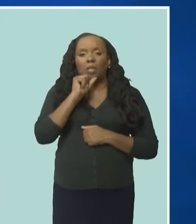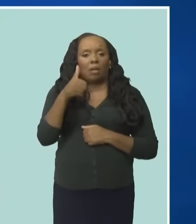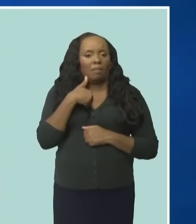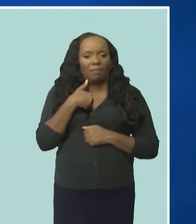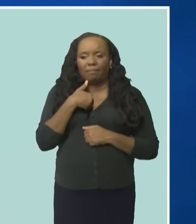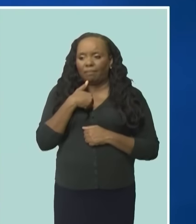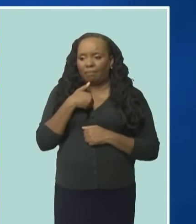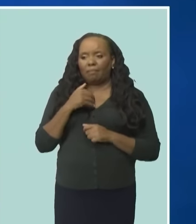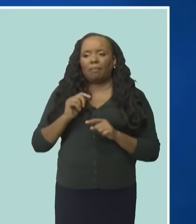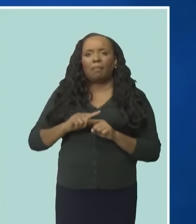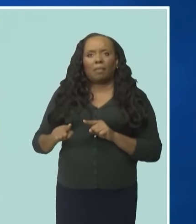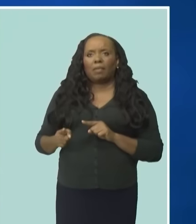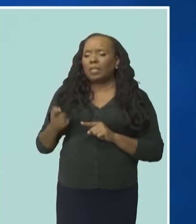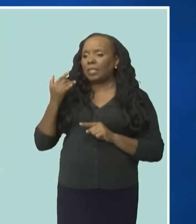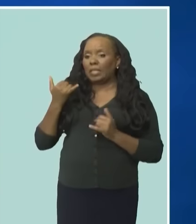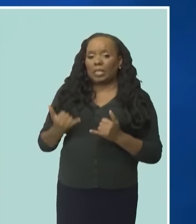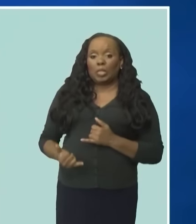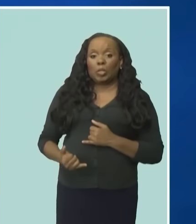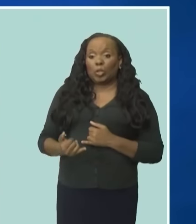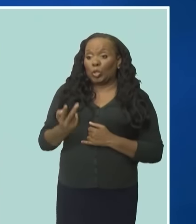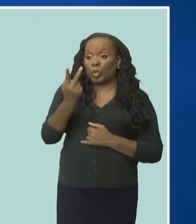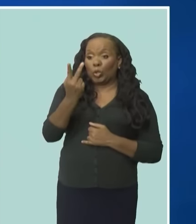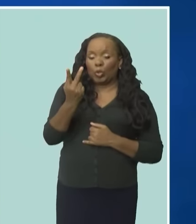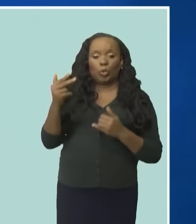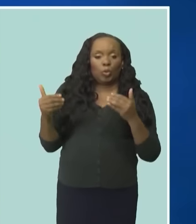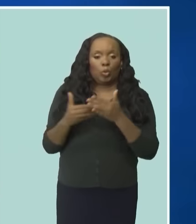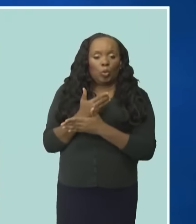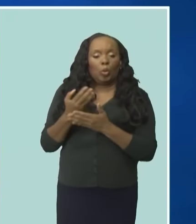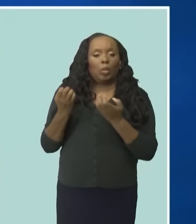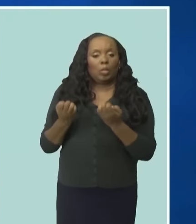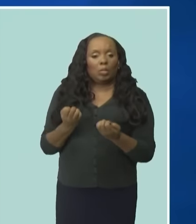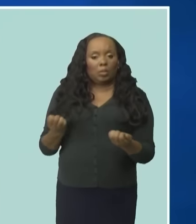do. So this adds a new dimension